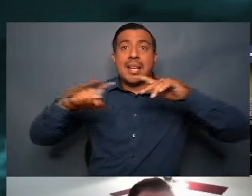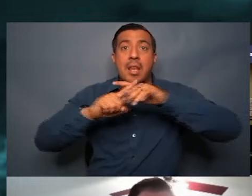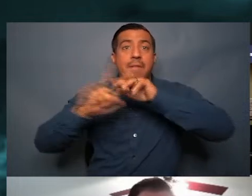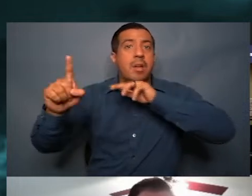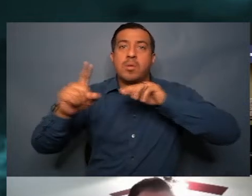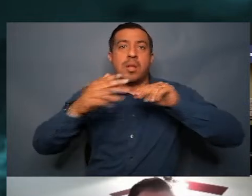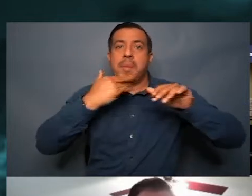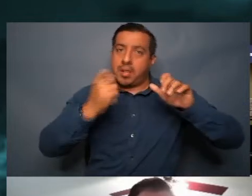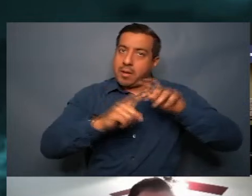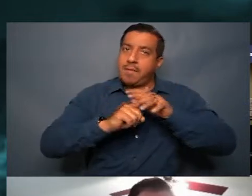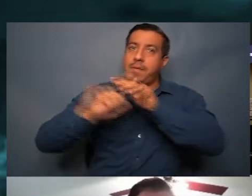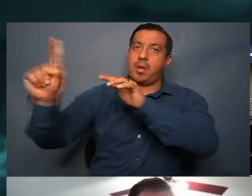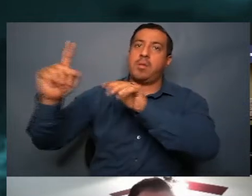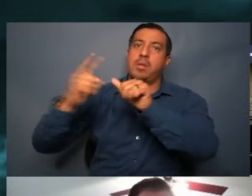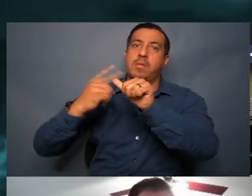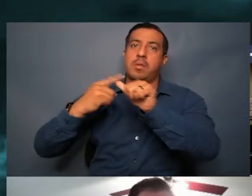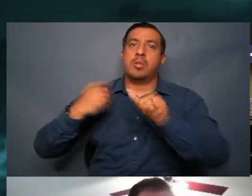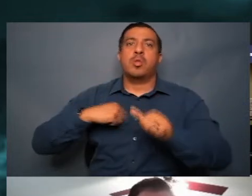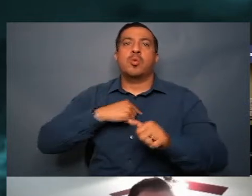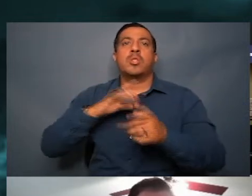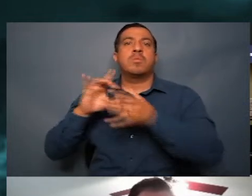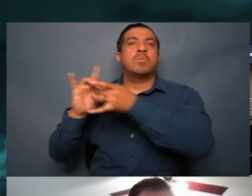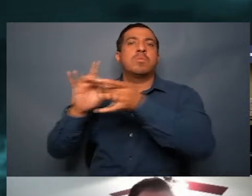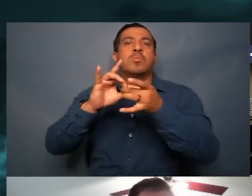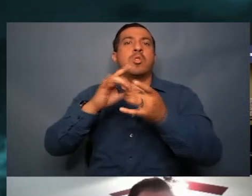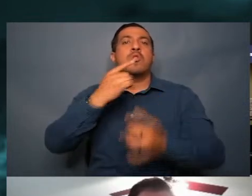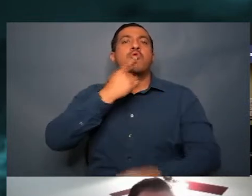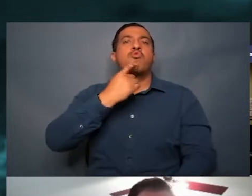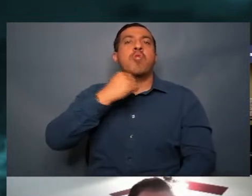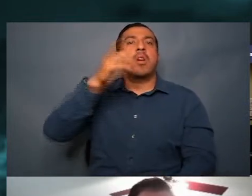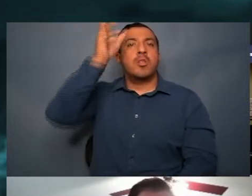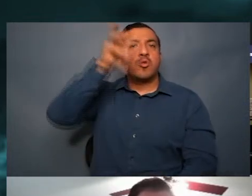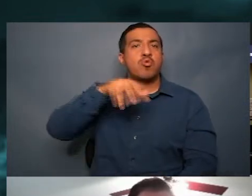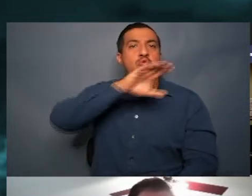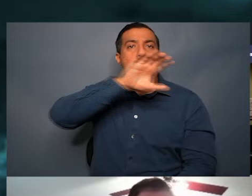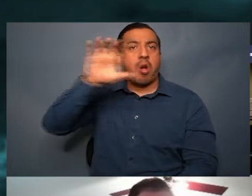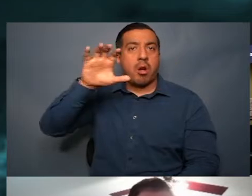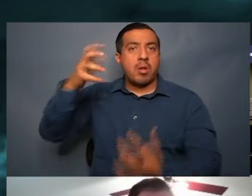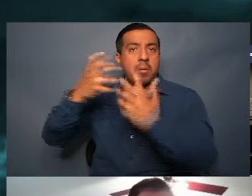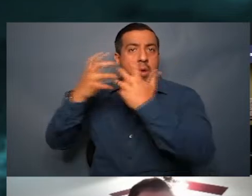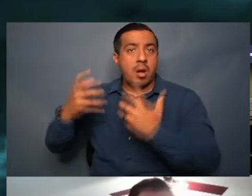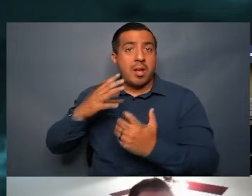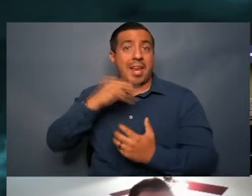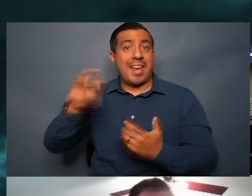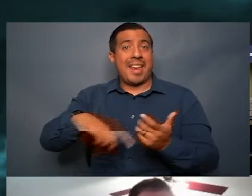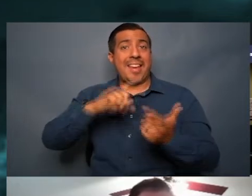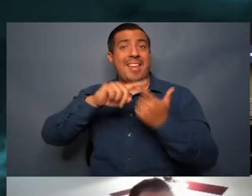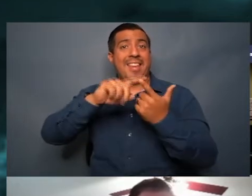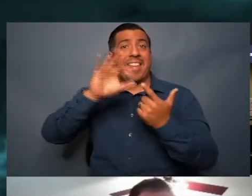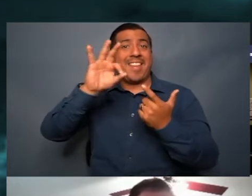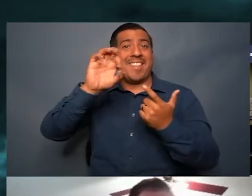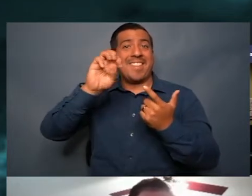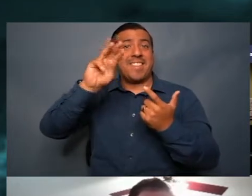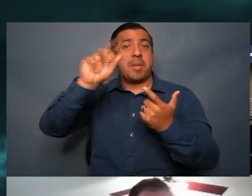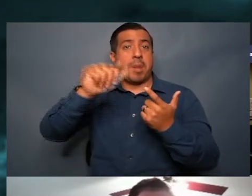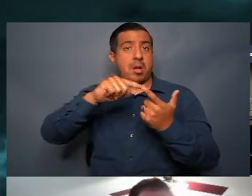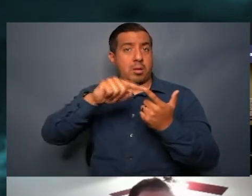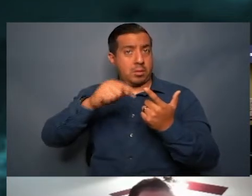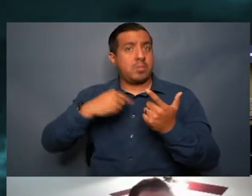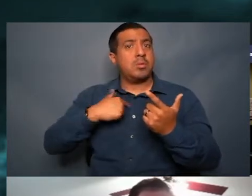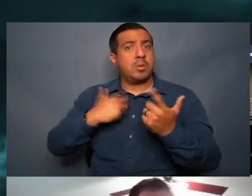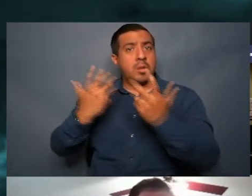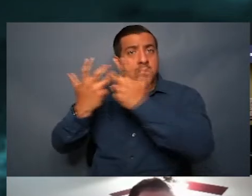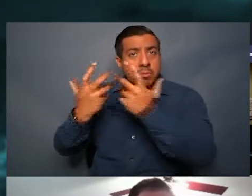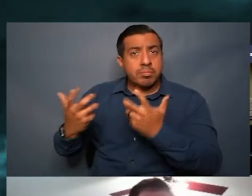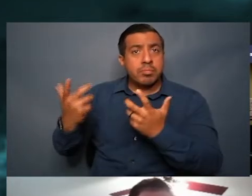And we are coordinating with our Red Cross partners along with FEMA in the event that a